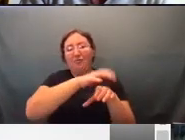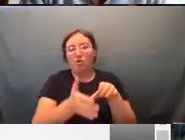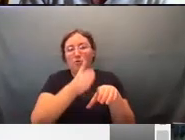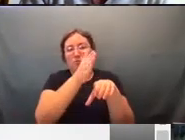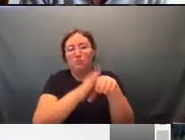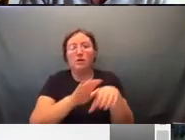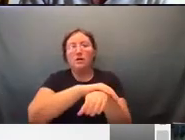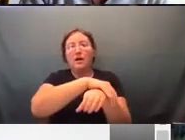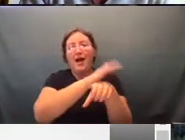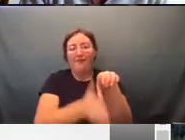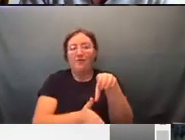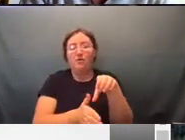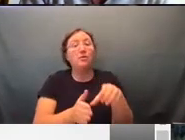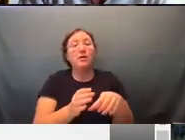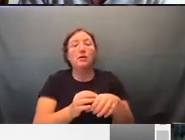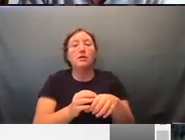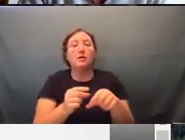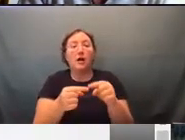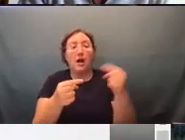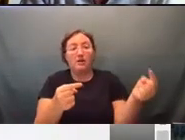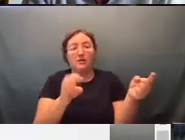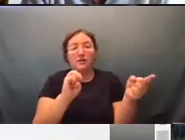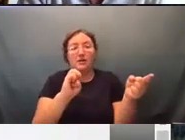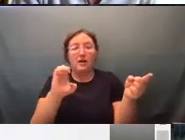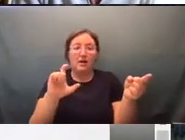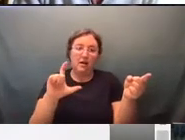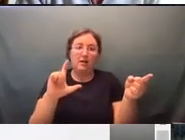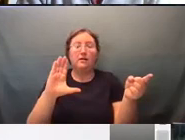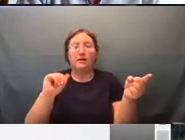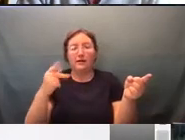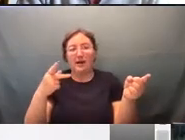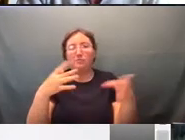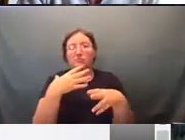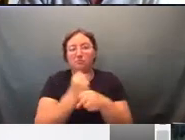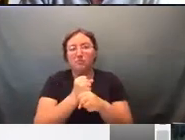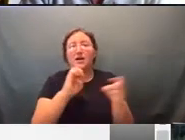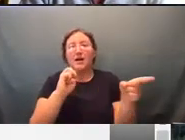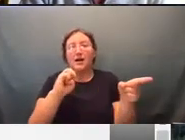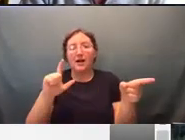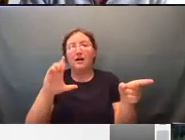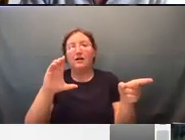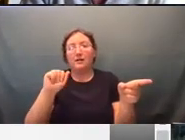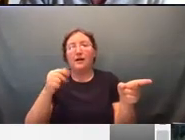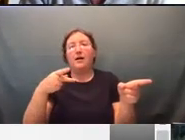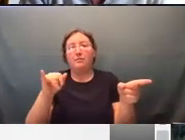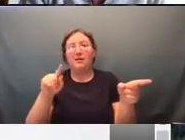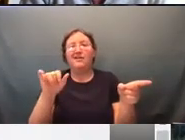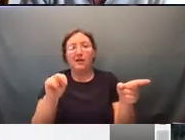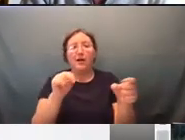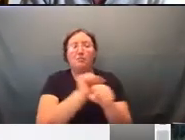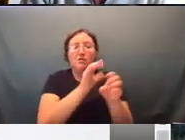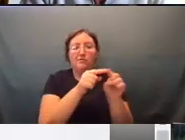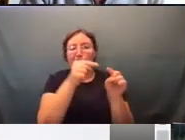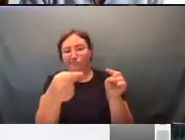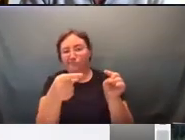across from not Half Dome over here, El Cap or El Capitan over here. But we'll take this nice leisurely drive through